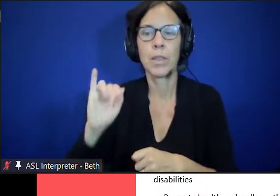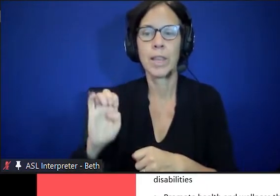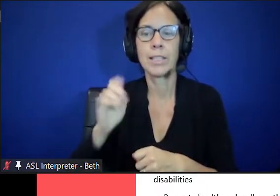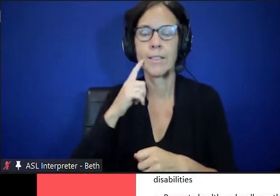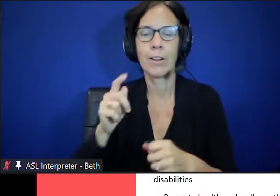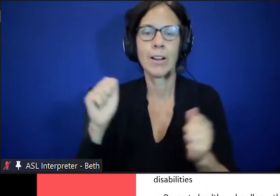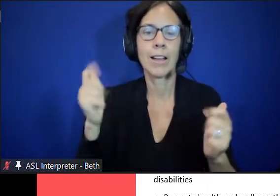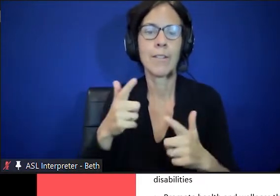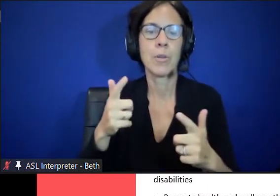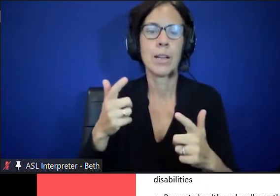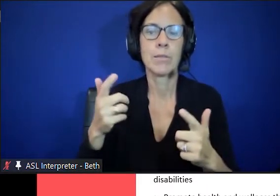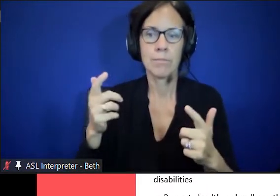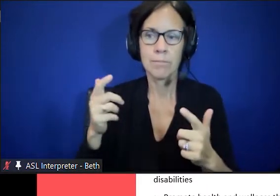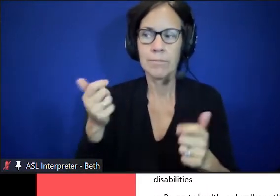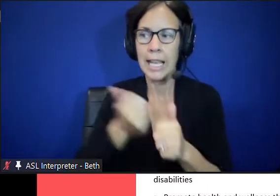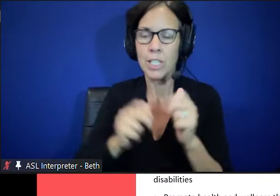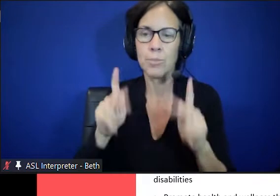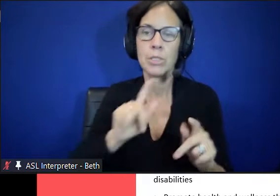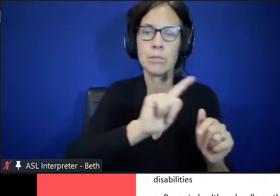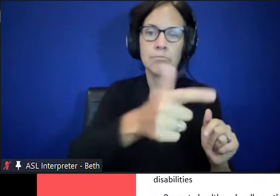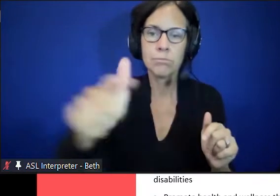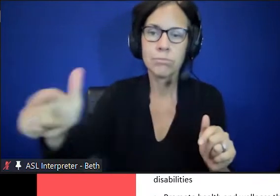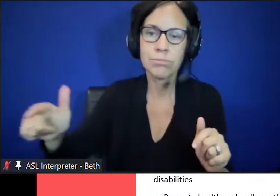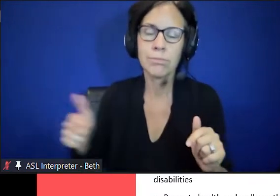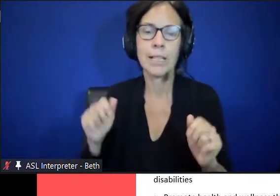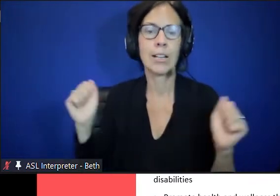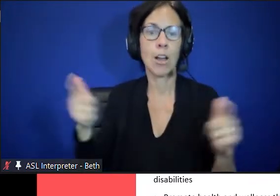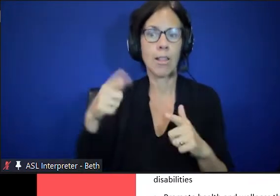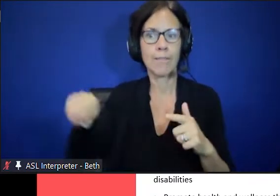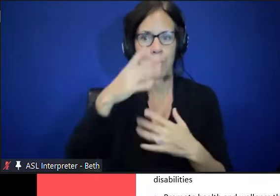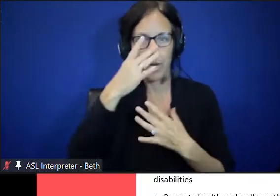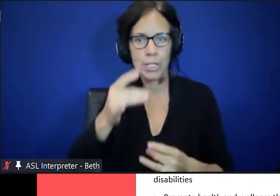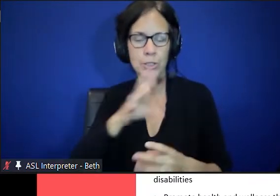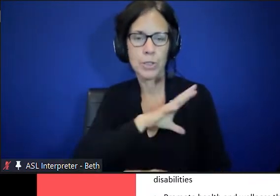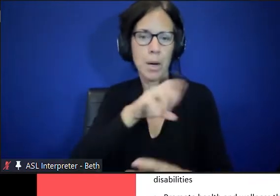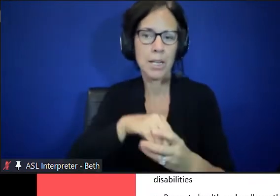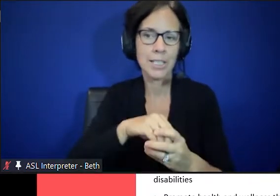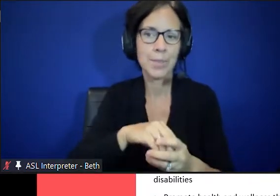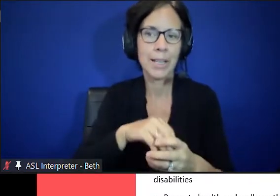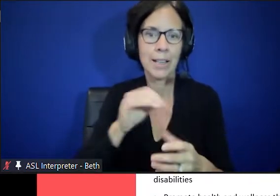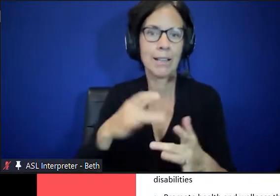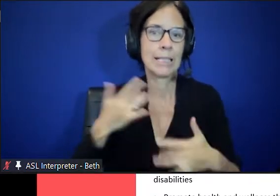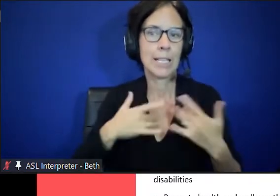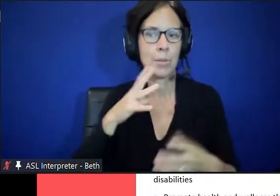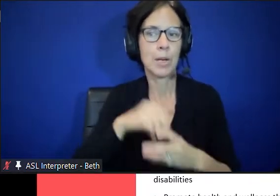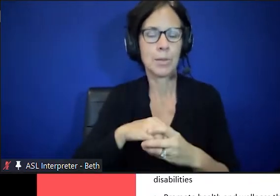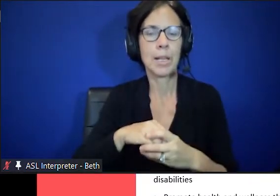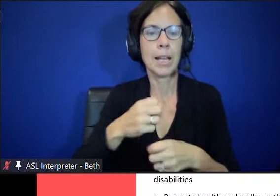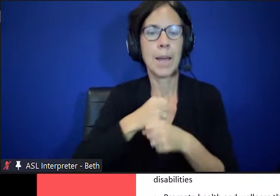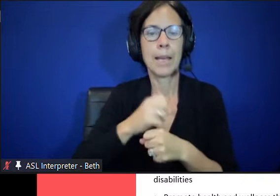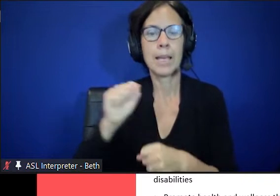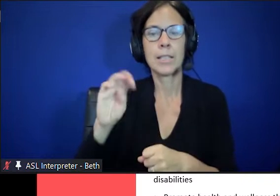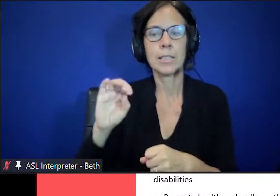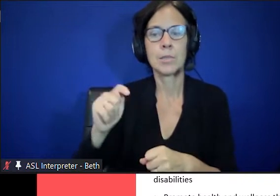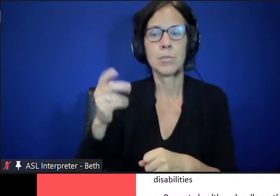help, and they were all very very interested and excited to participate in making our smoothies with us.